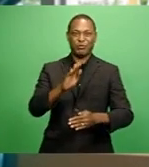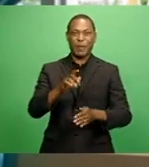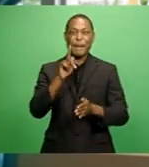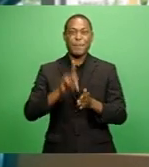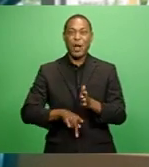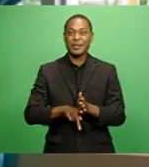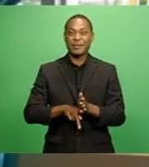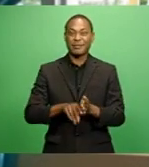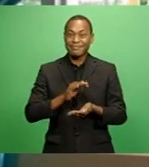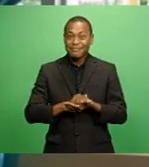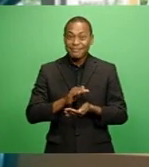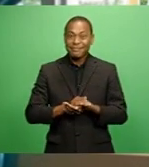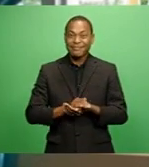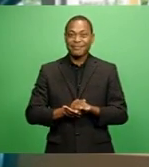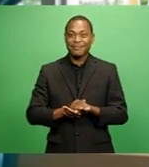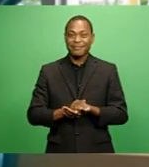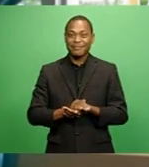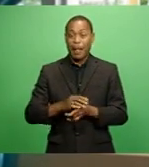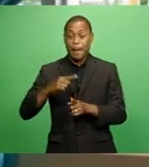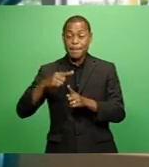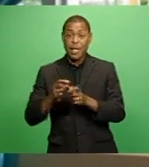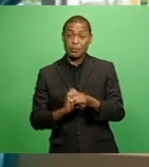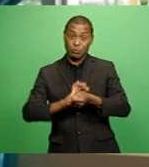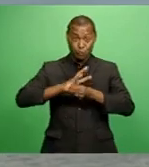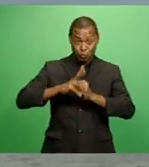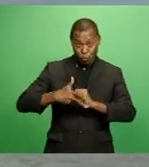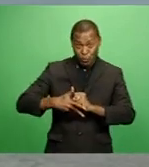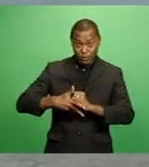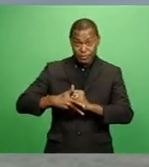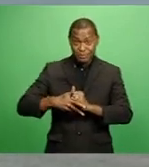also due to COVID-19, when